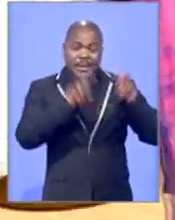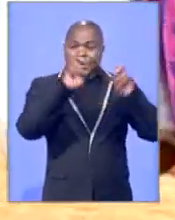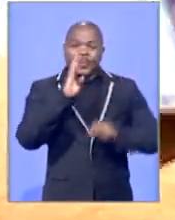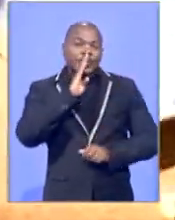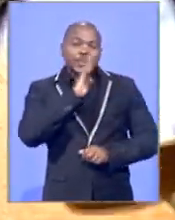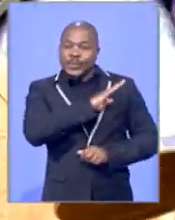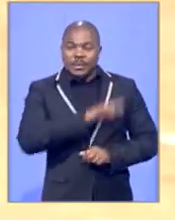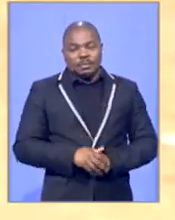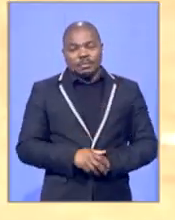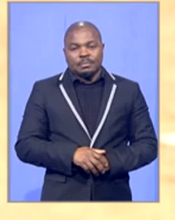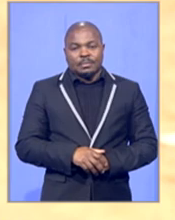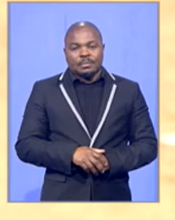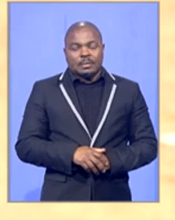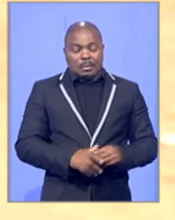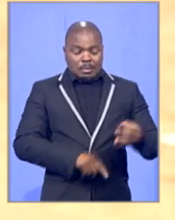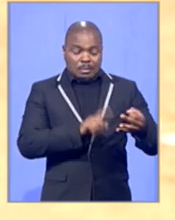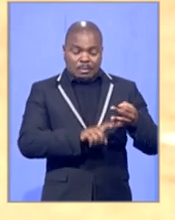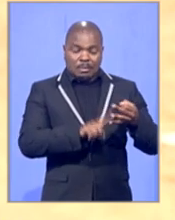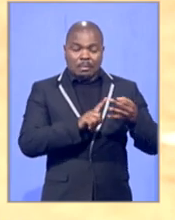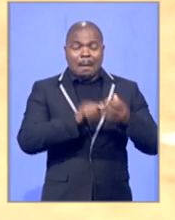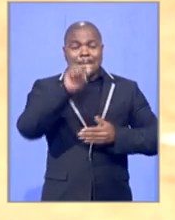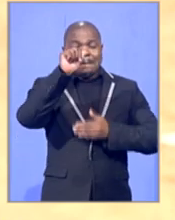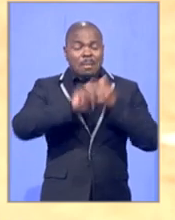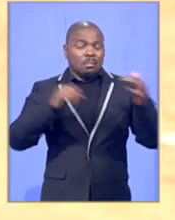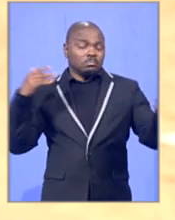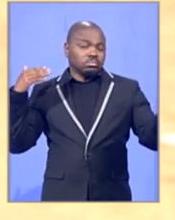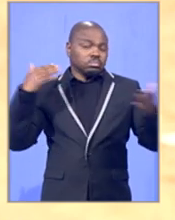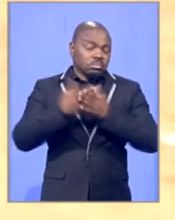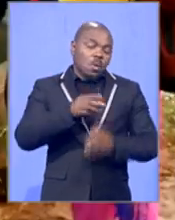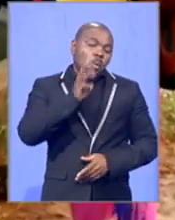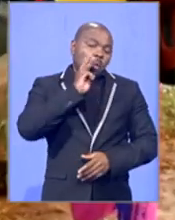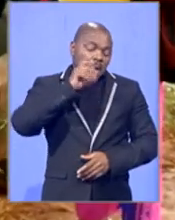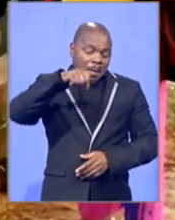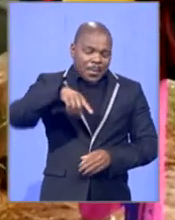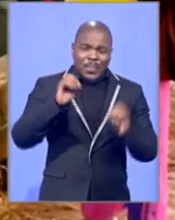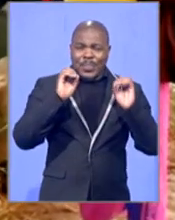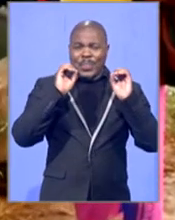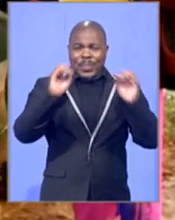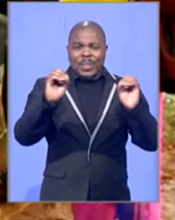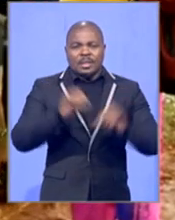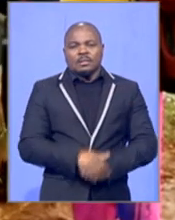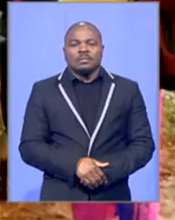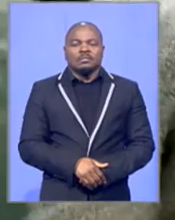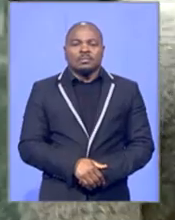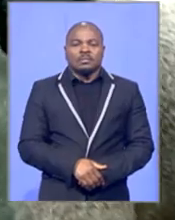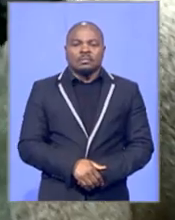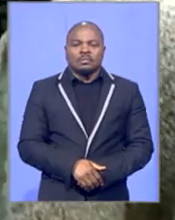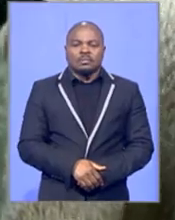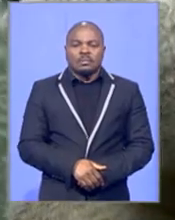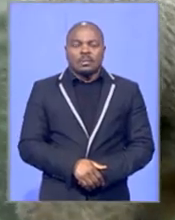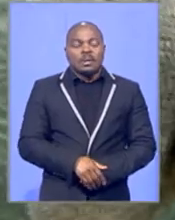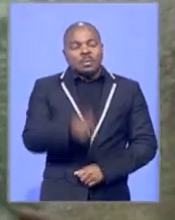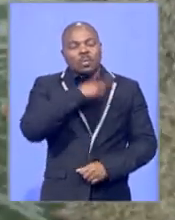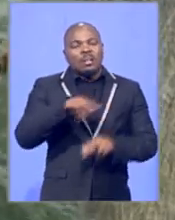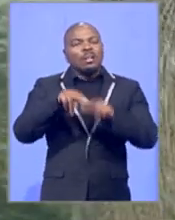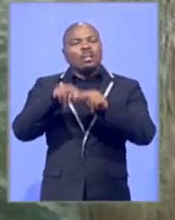motlhagase, ebile go šetše go le dikgwedi dipompi tša metsi di omile khwaša. Ba ithekgile